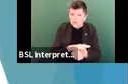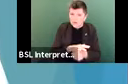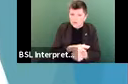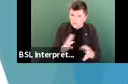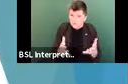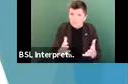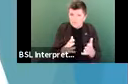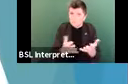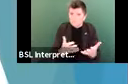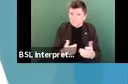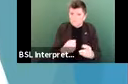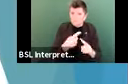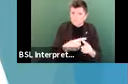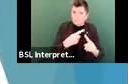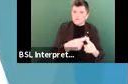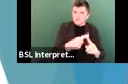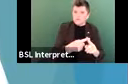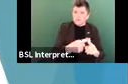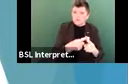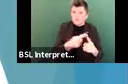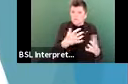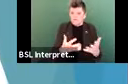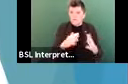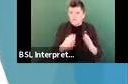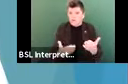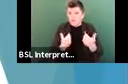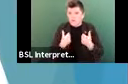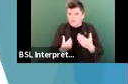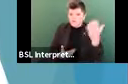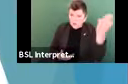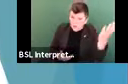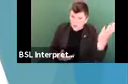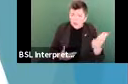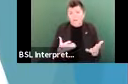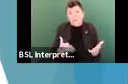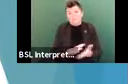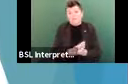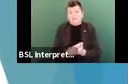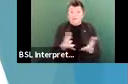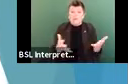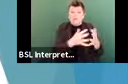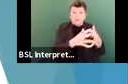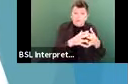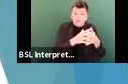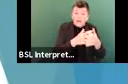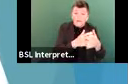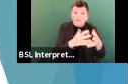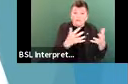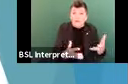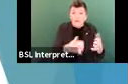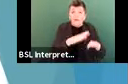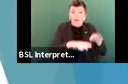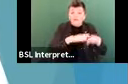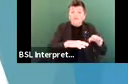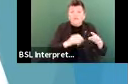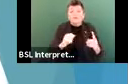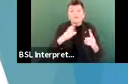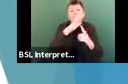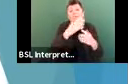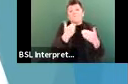and positive for the rich. I mean that in the US now, the average top wealth